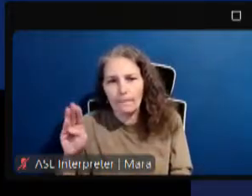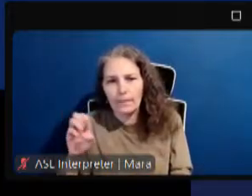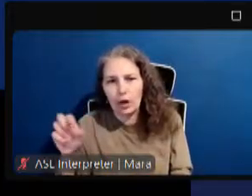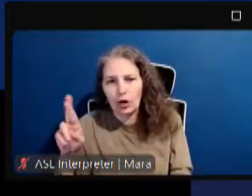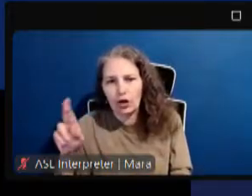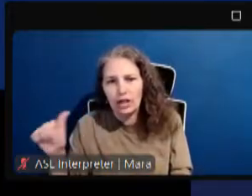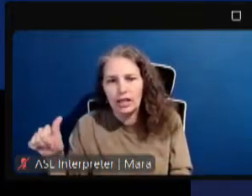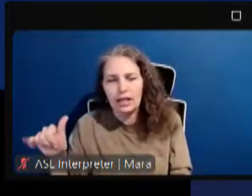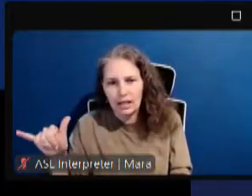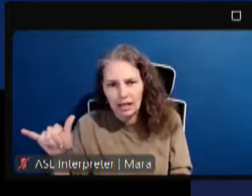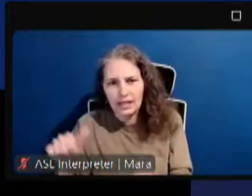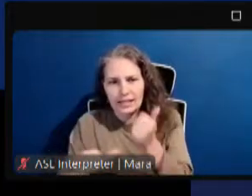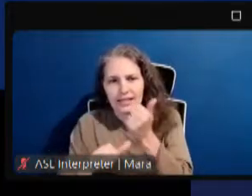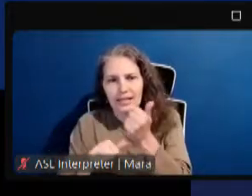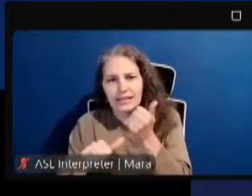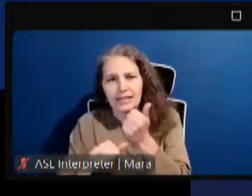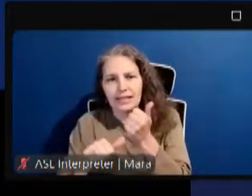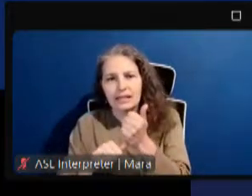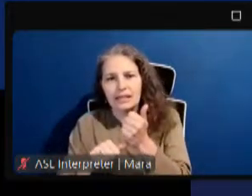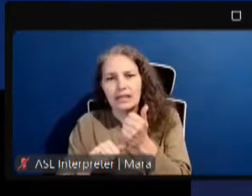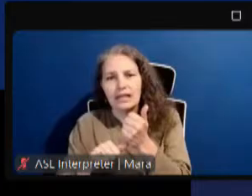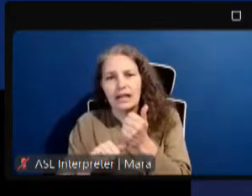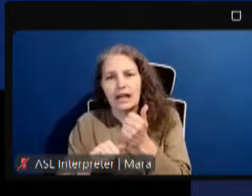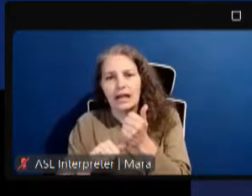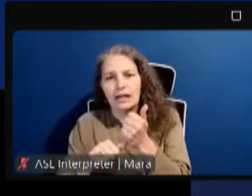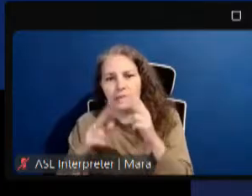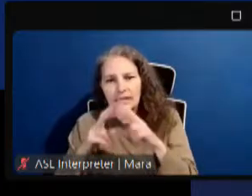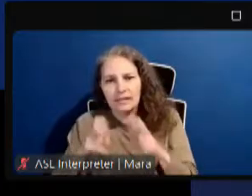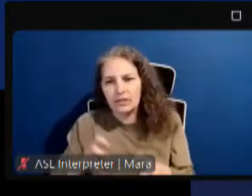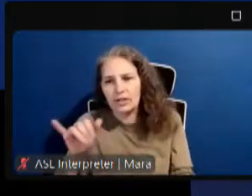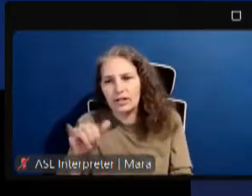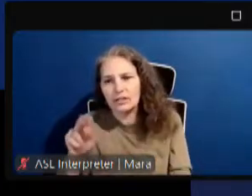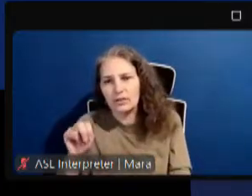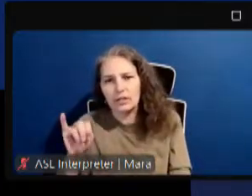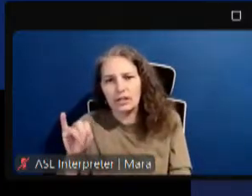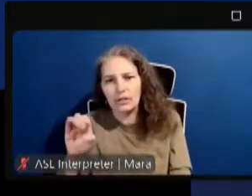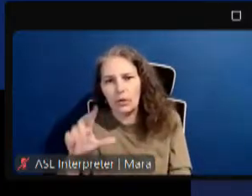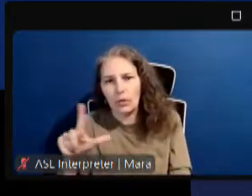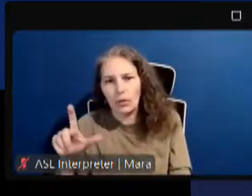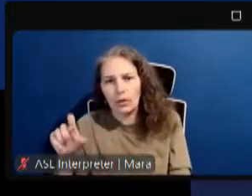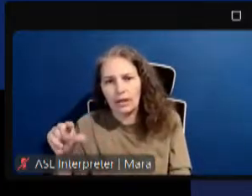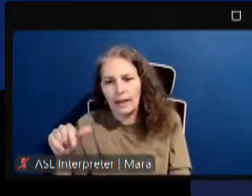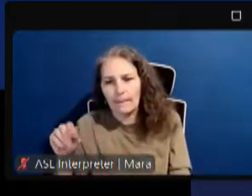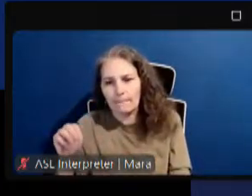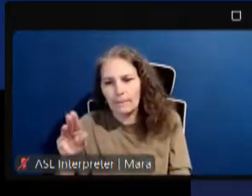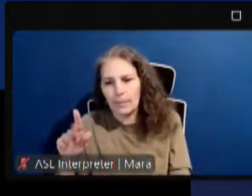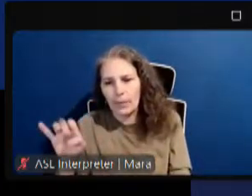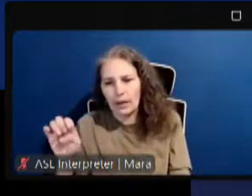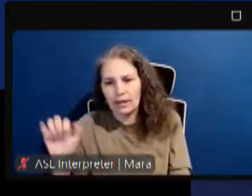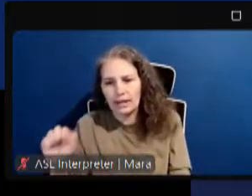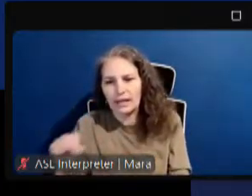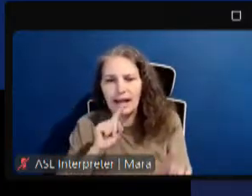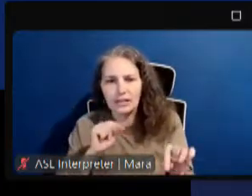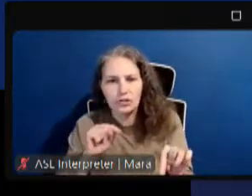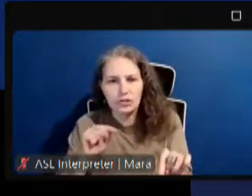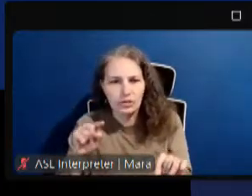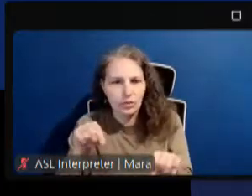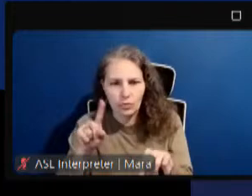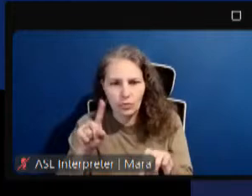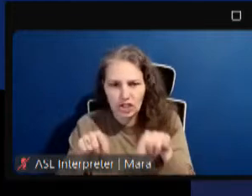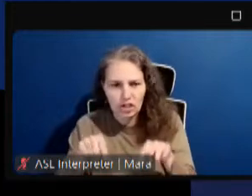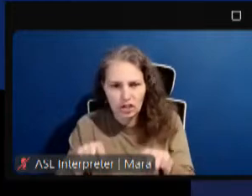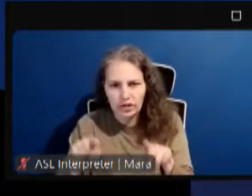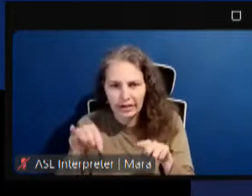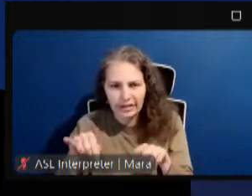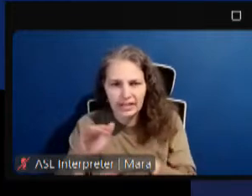Gamble, who are experts who could answer any questions should any arise throughout the course of this evening. But that's what I wanted to report for this